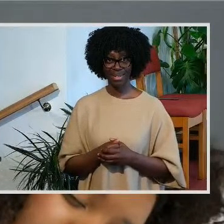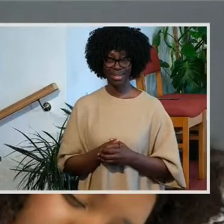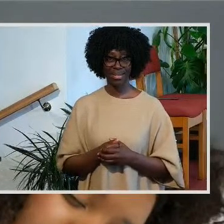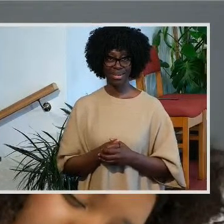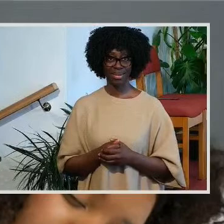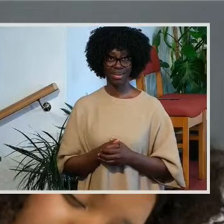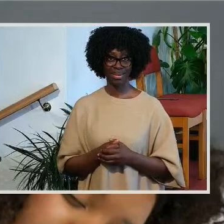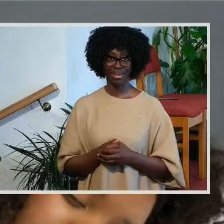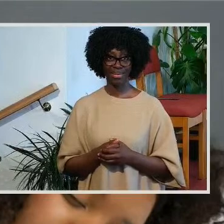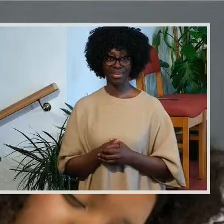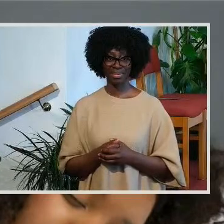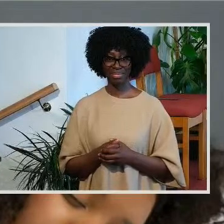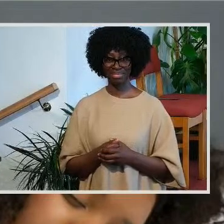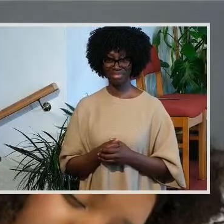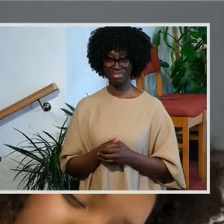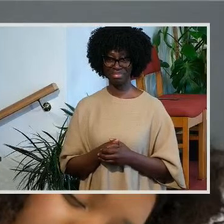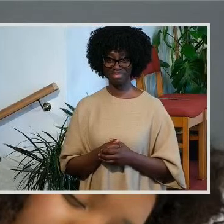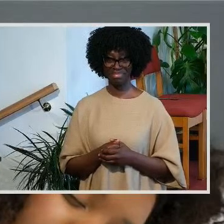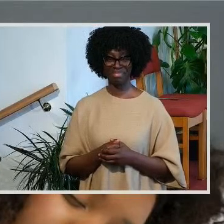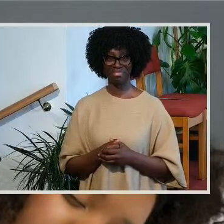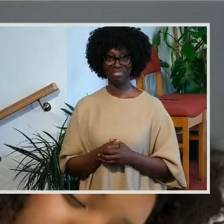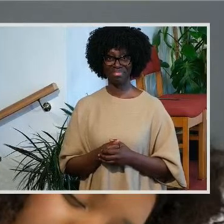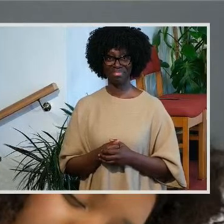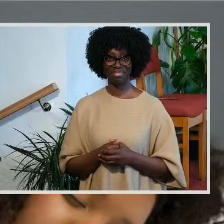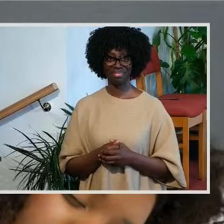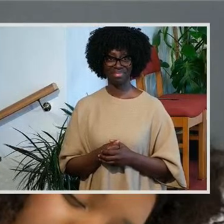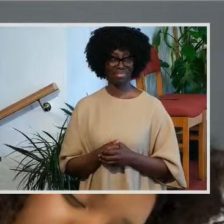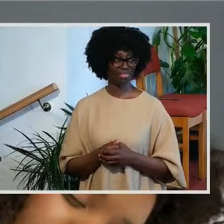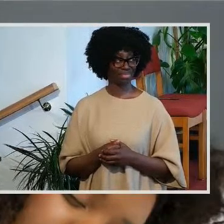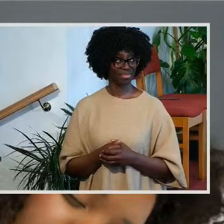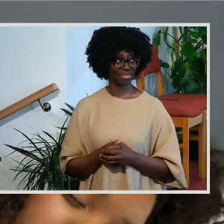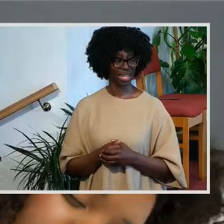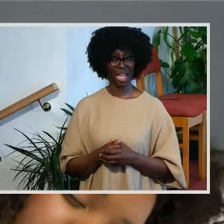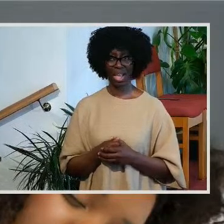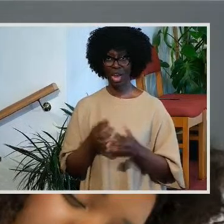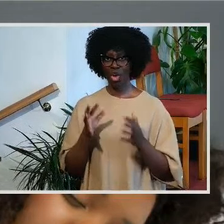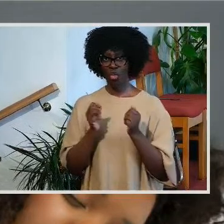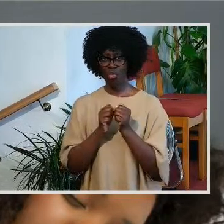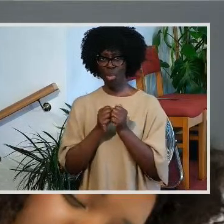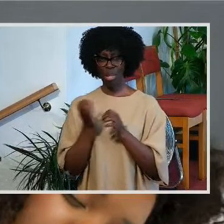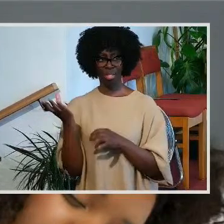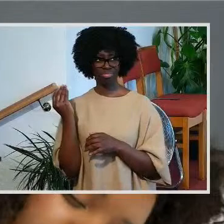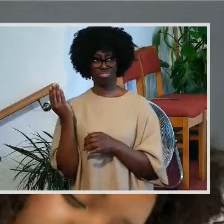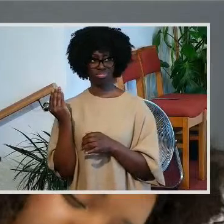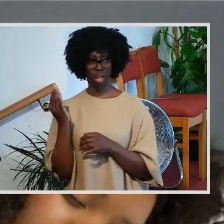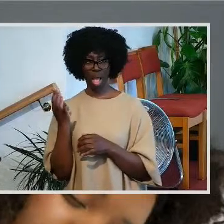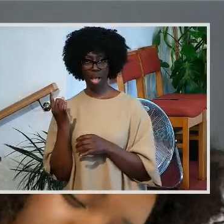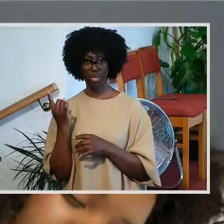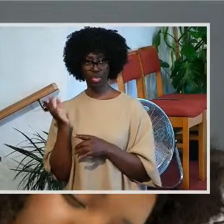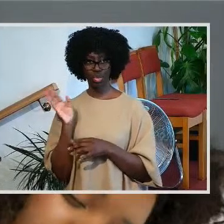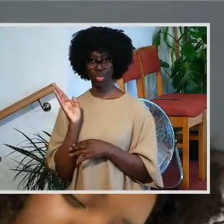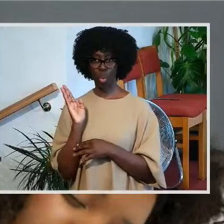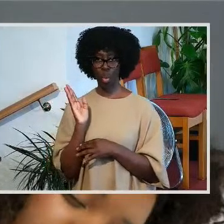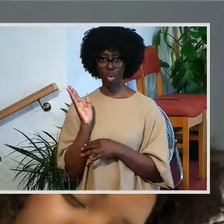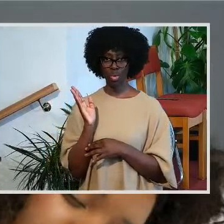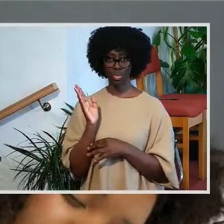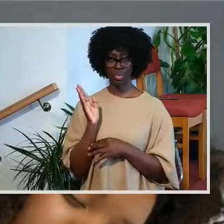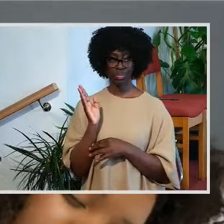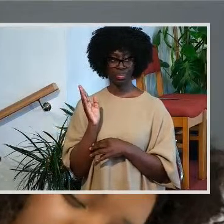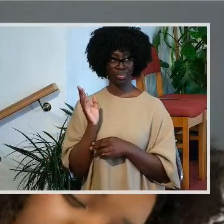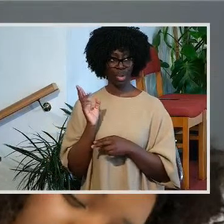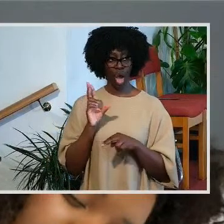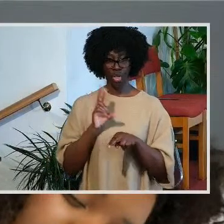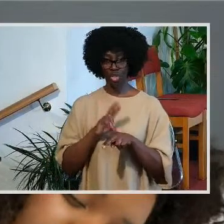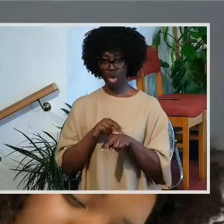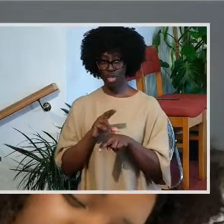for any other mental disorder. I was listening to a talk recently. I'm not sure if you've ever met, there's a Dr. Eric Walsh,